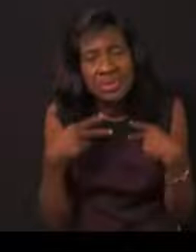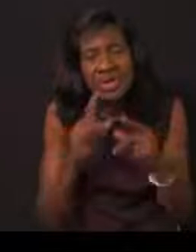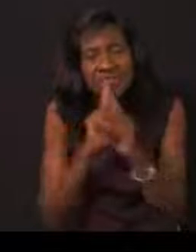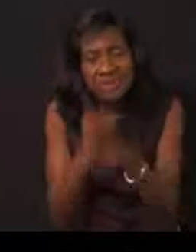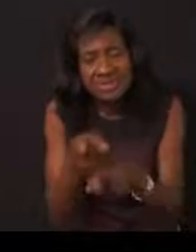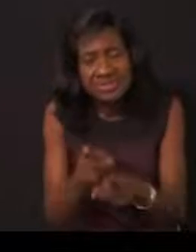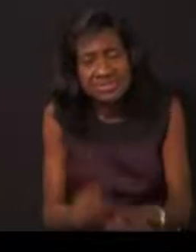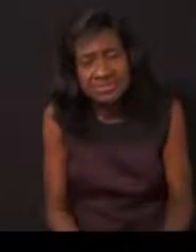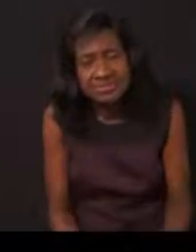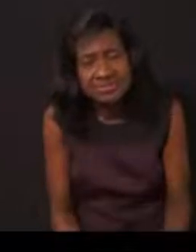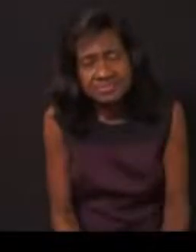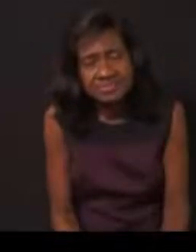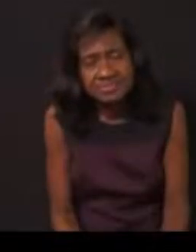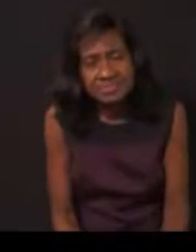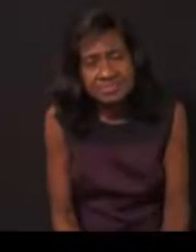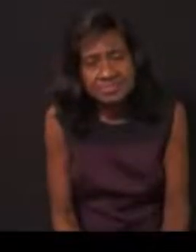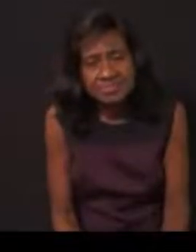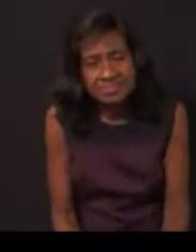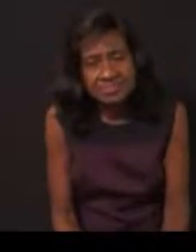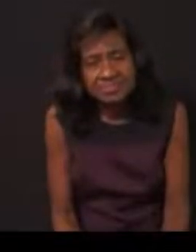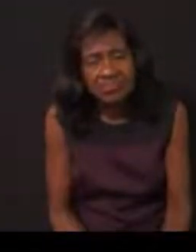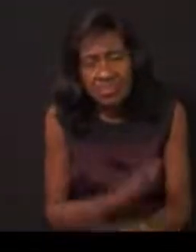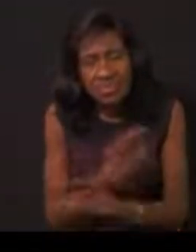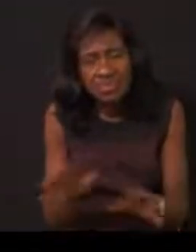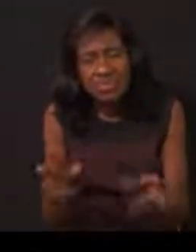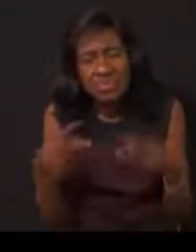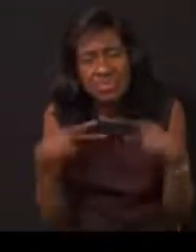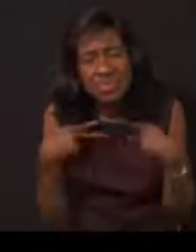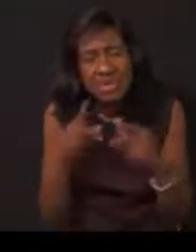Okay. I'm not. I just wonder whether the minute. I'm afraid I don't have that to